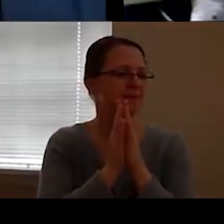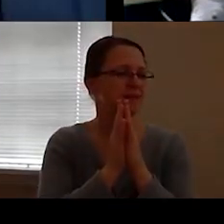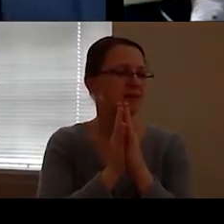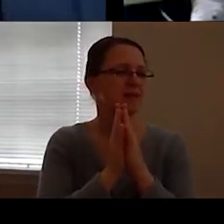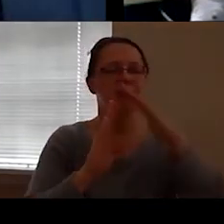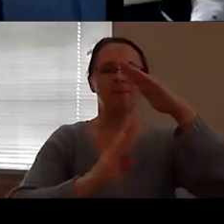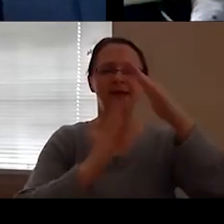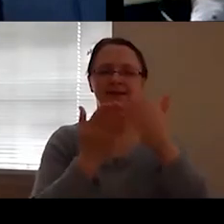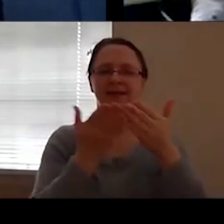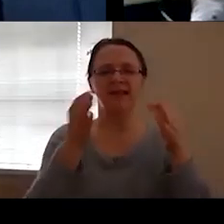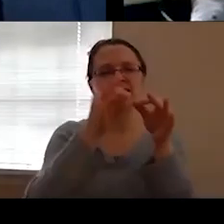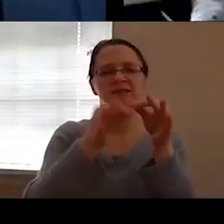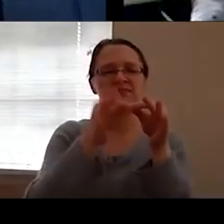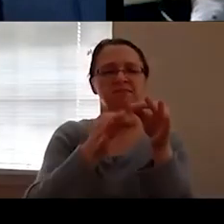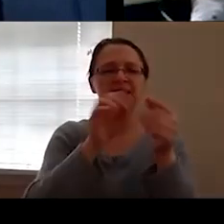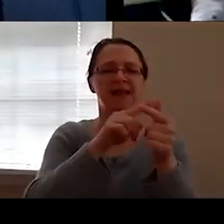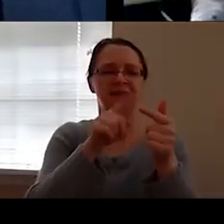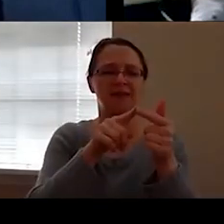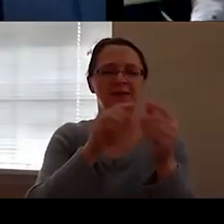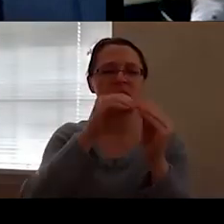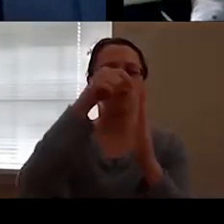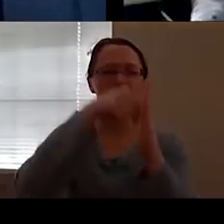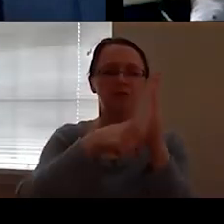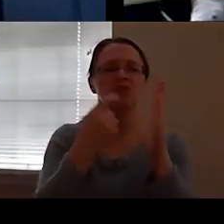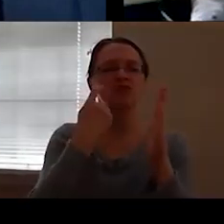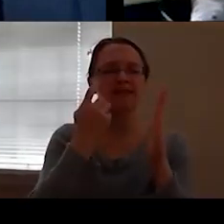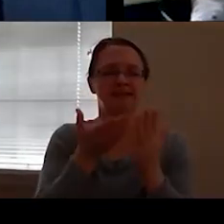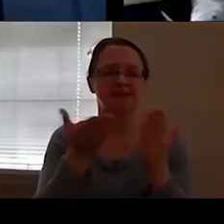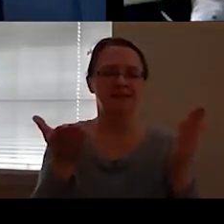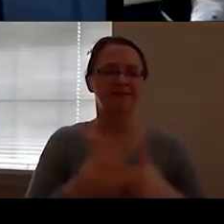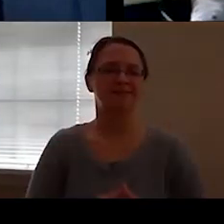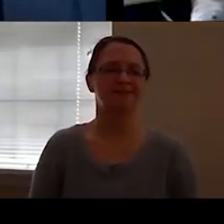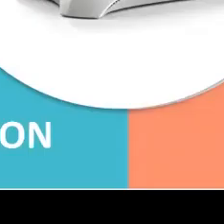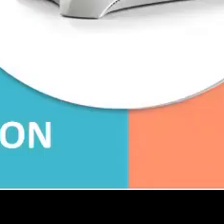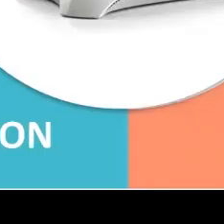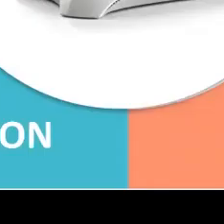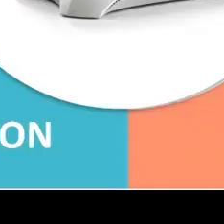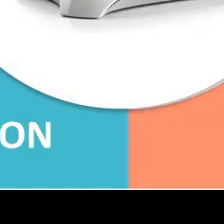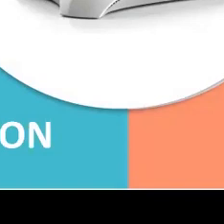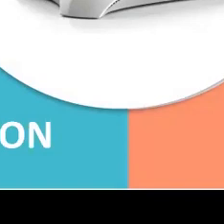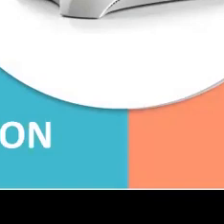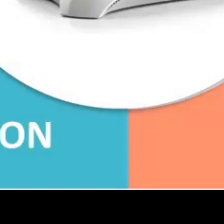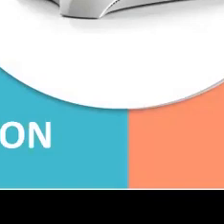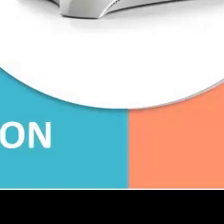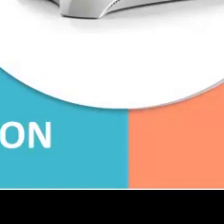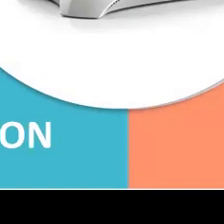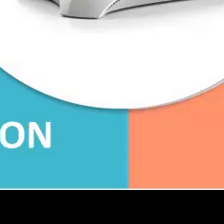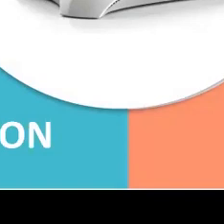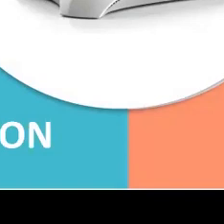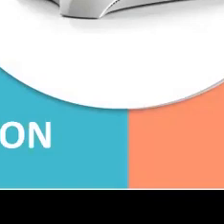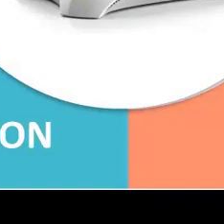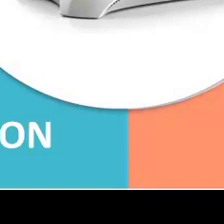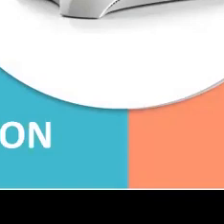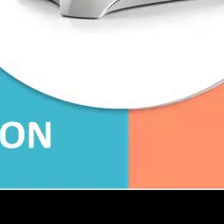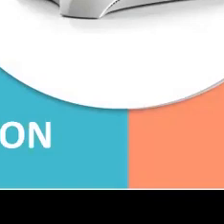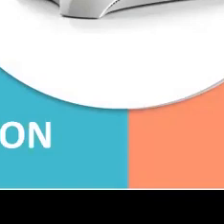basic things that we do and then get to the more recent stuff with coronavirus. Yeah, so as we said, the